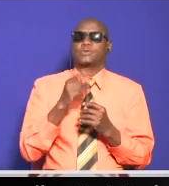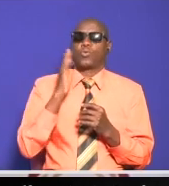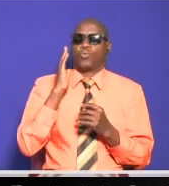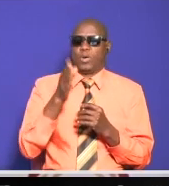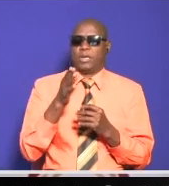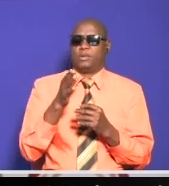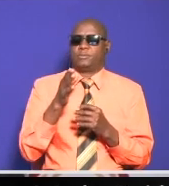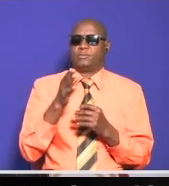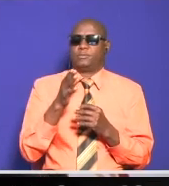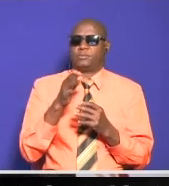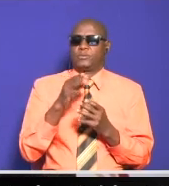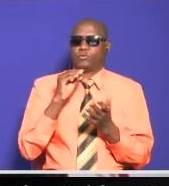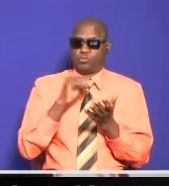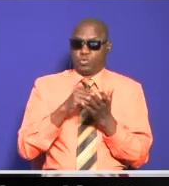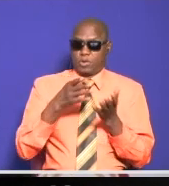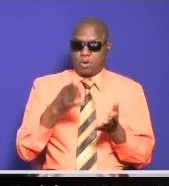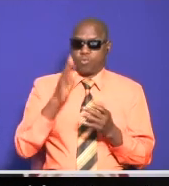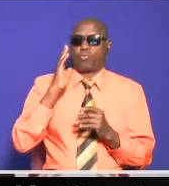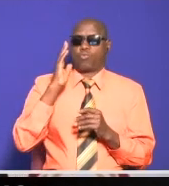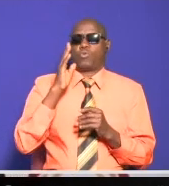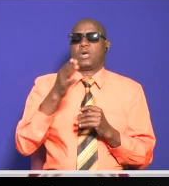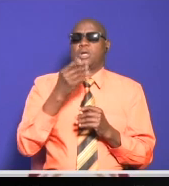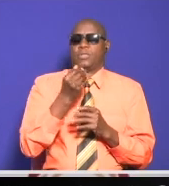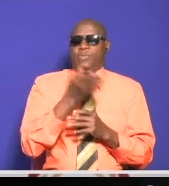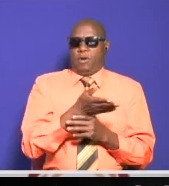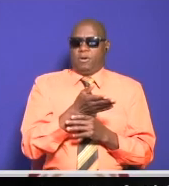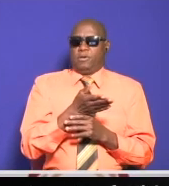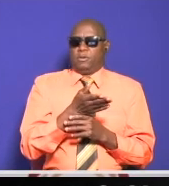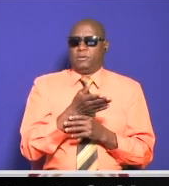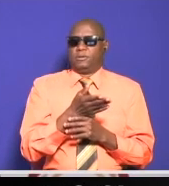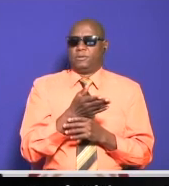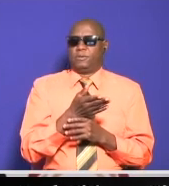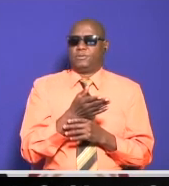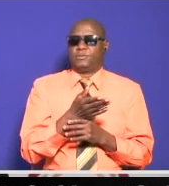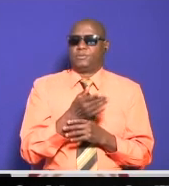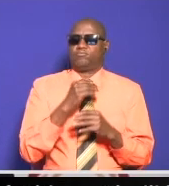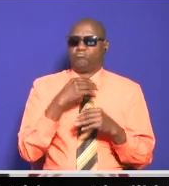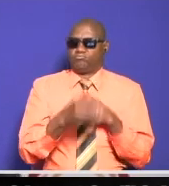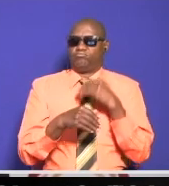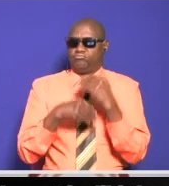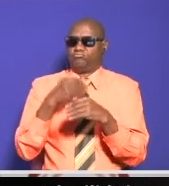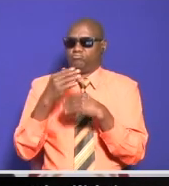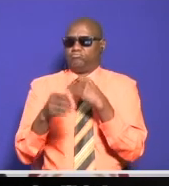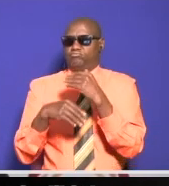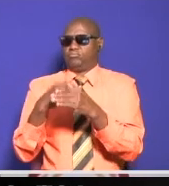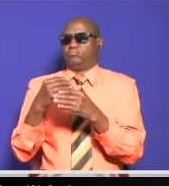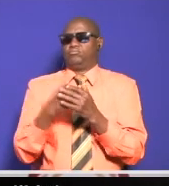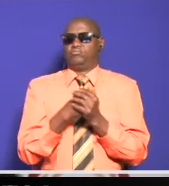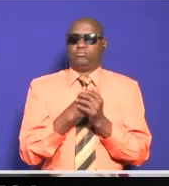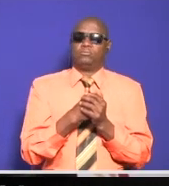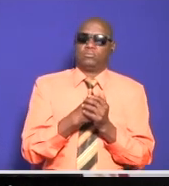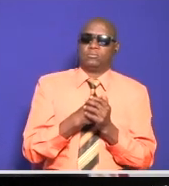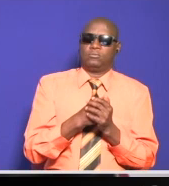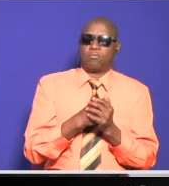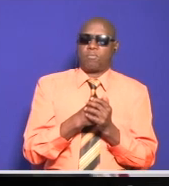soon as you put it now, it's going to be there in perpetuity, isn't it? There's no time you come and